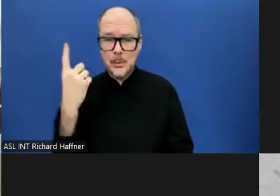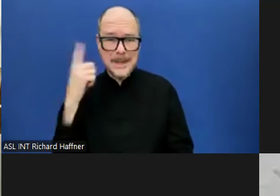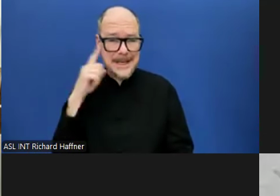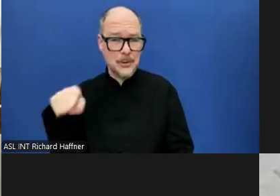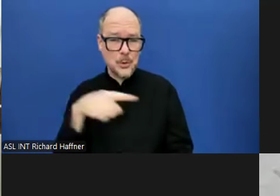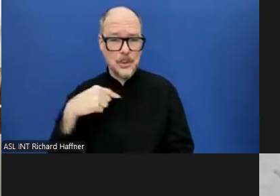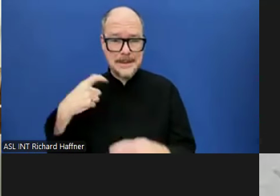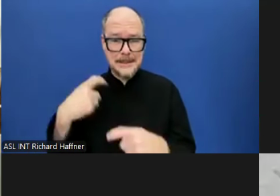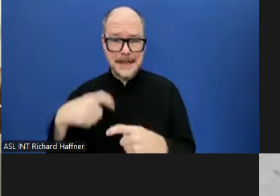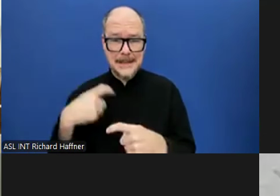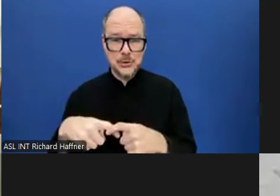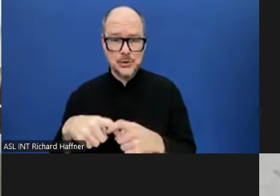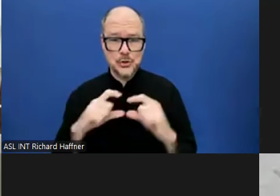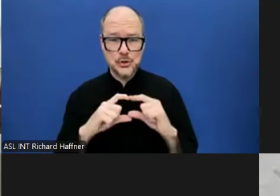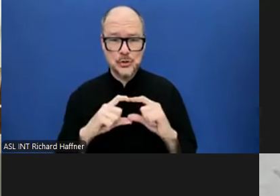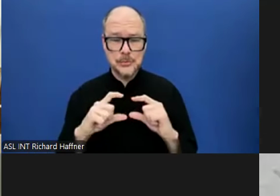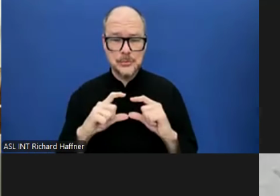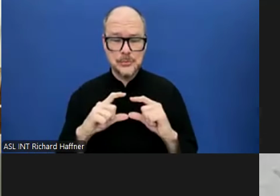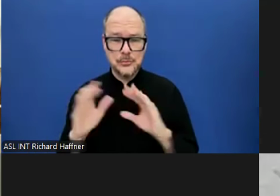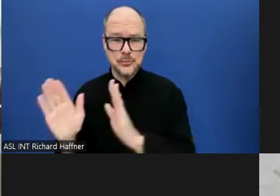channel?